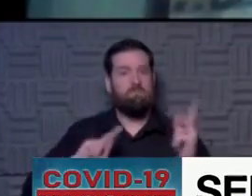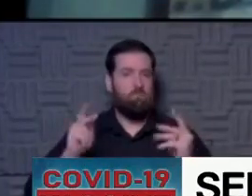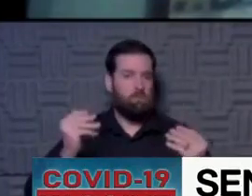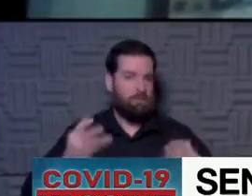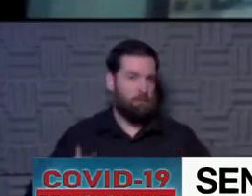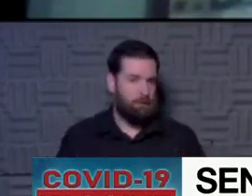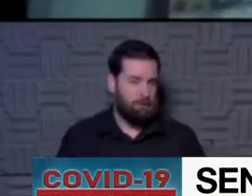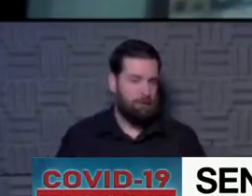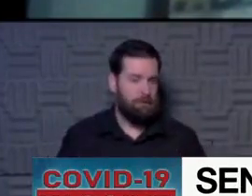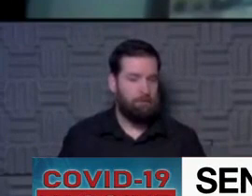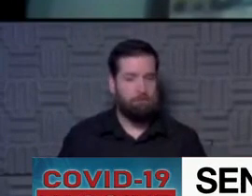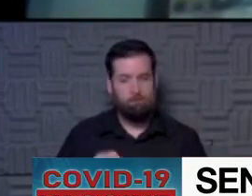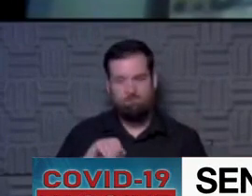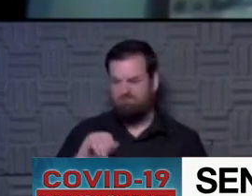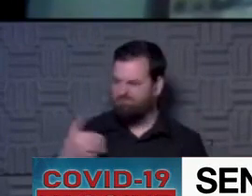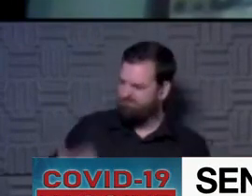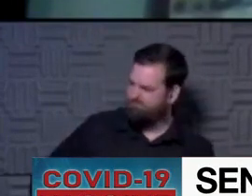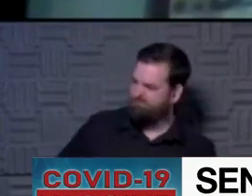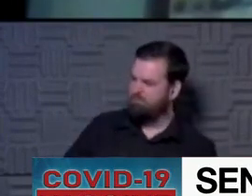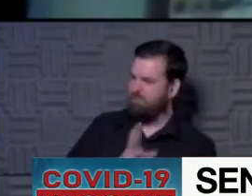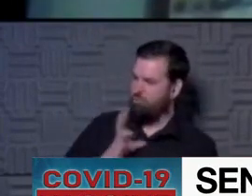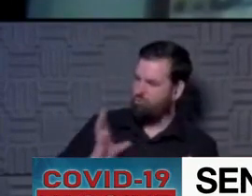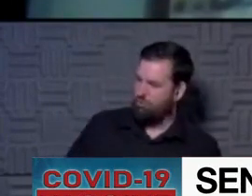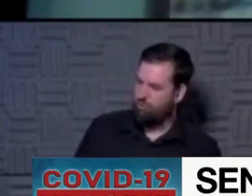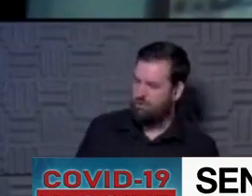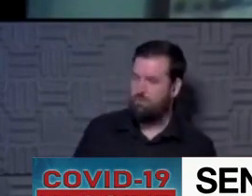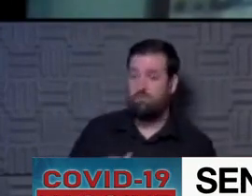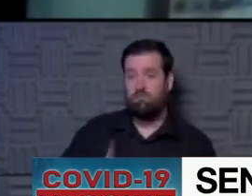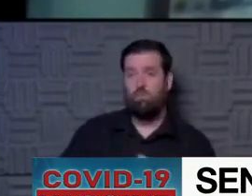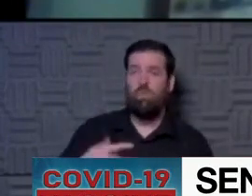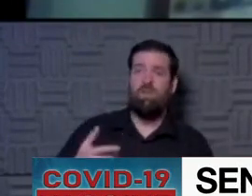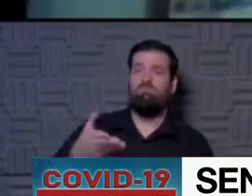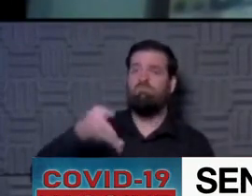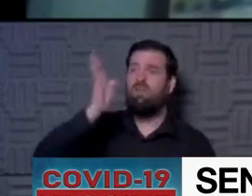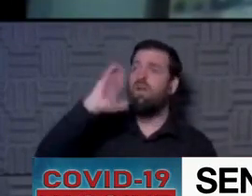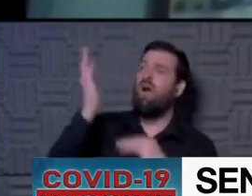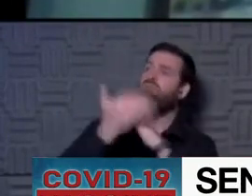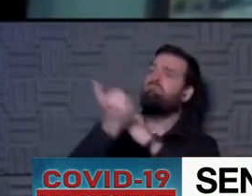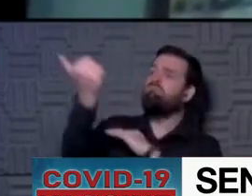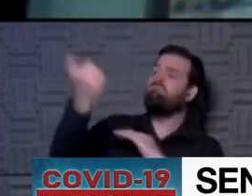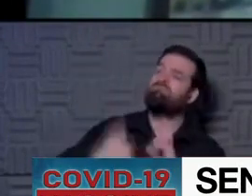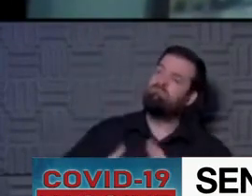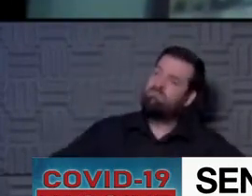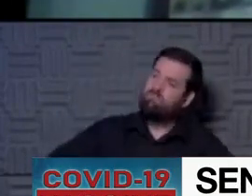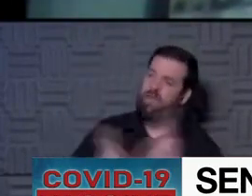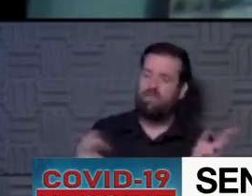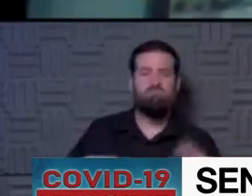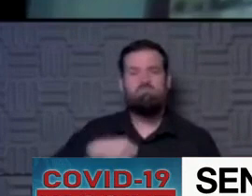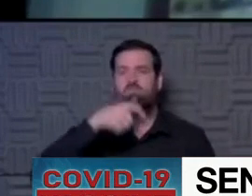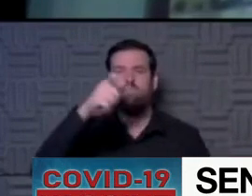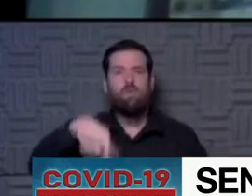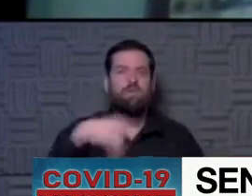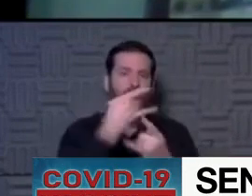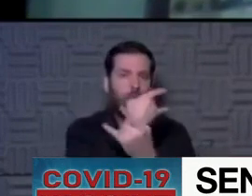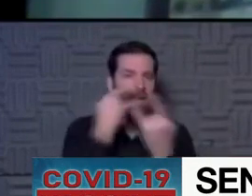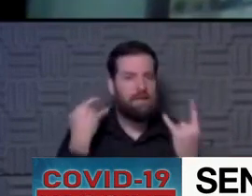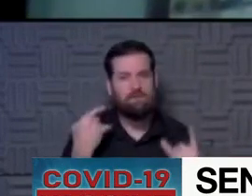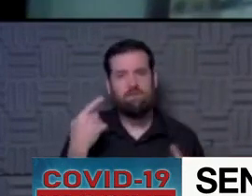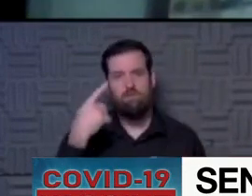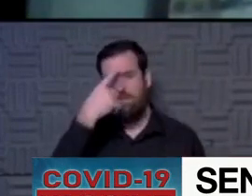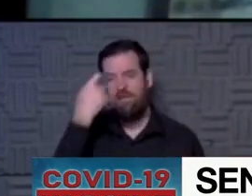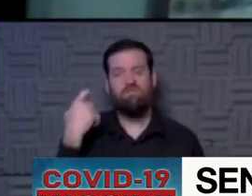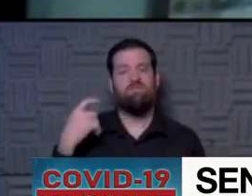that, Jerry, I'm a Christian. When God calls me, I'm ready to go. I don't need to wear a mask because I'm in